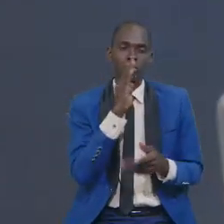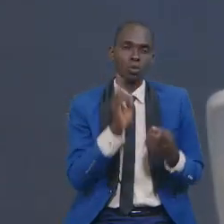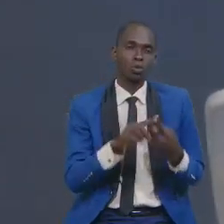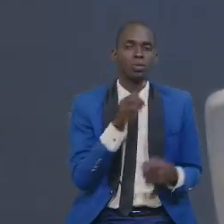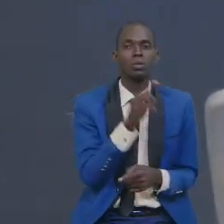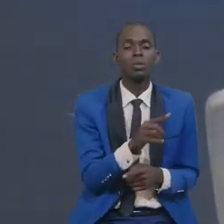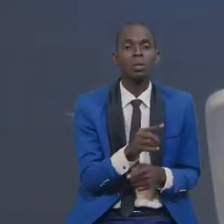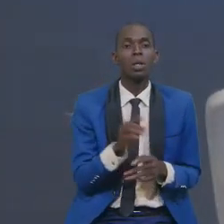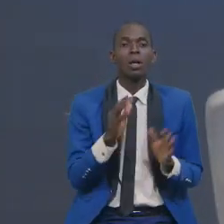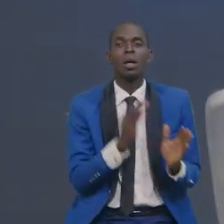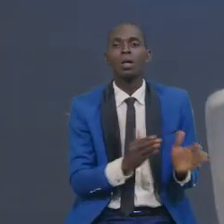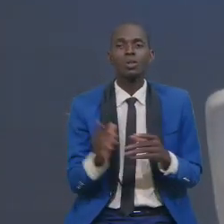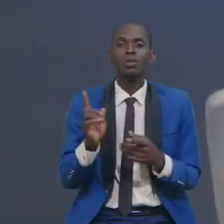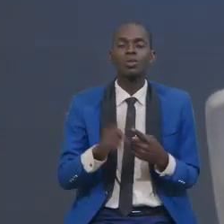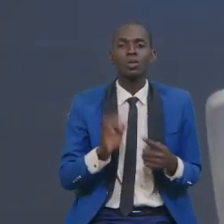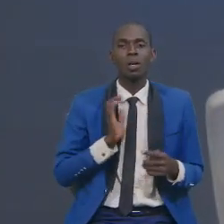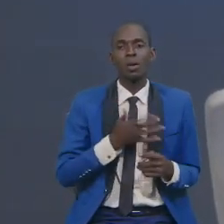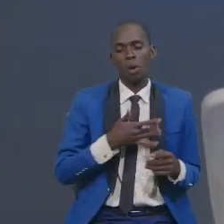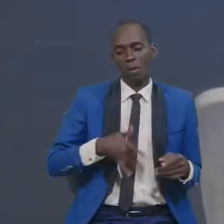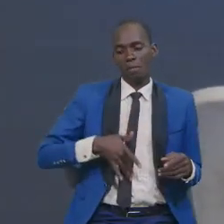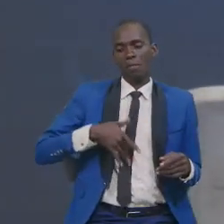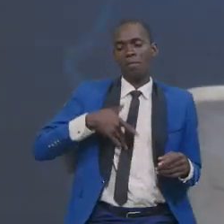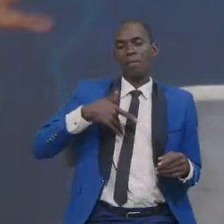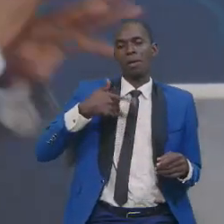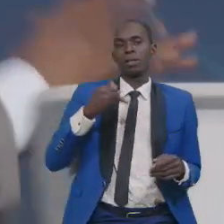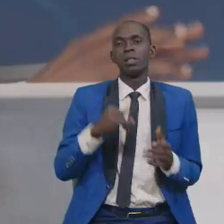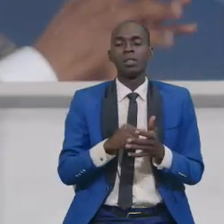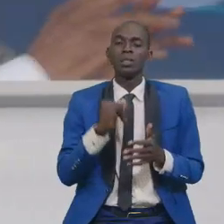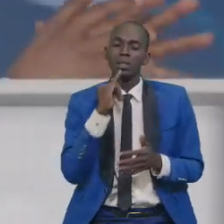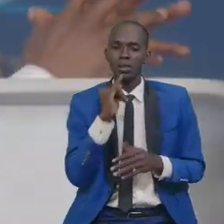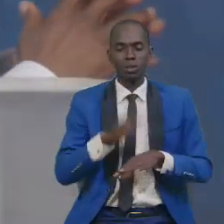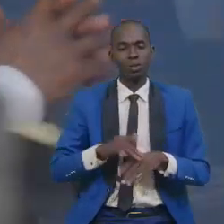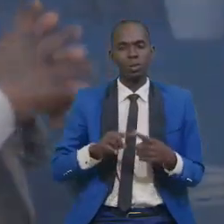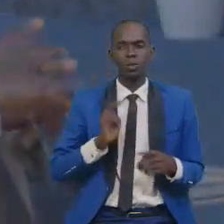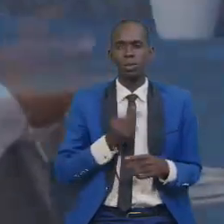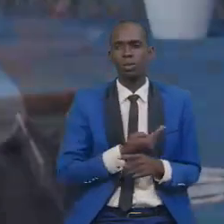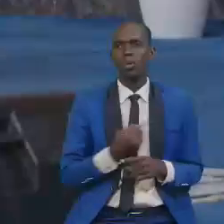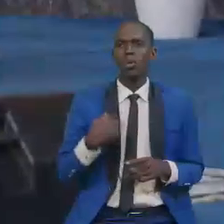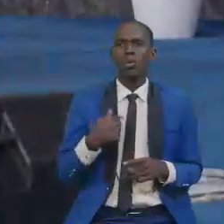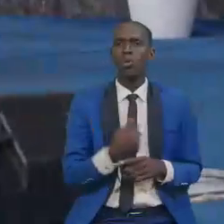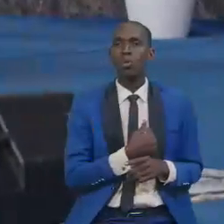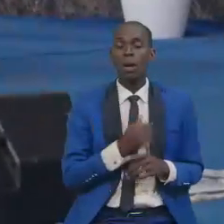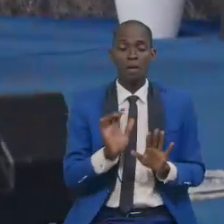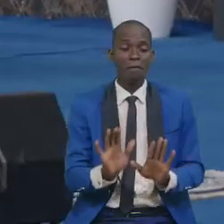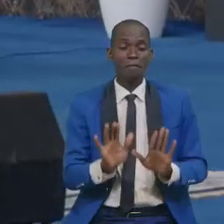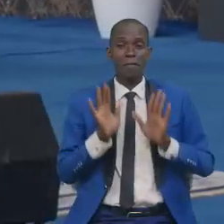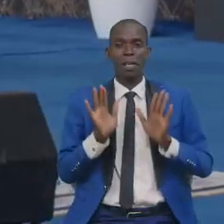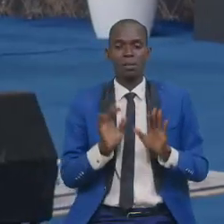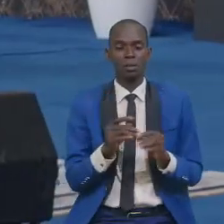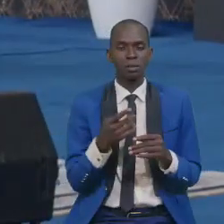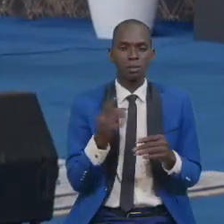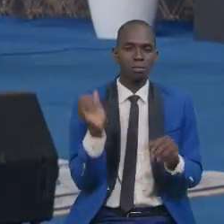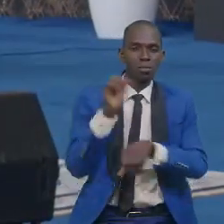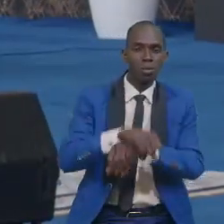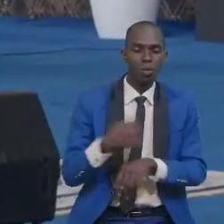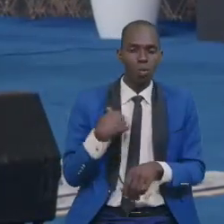to our fears is unto us with fear defeat We Fear the enemy with